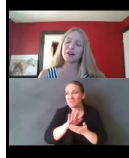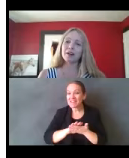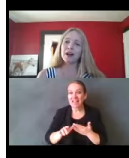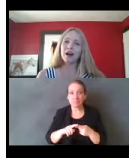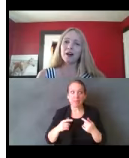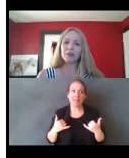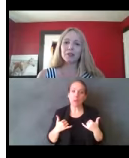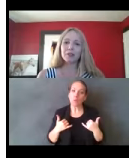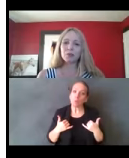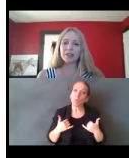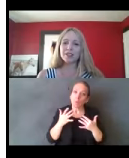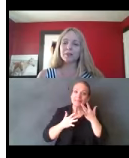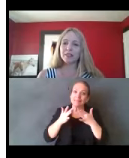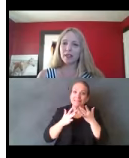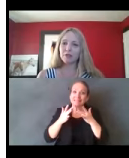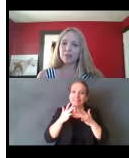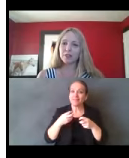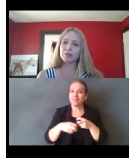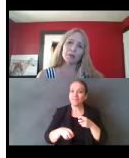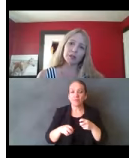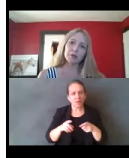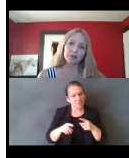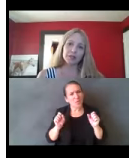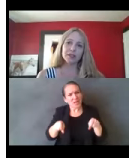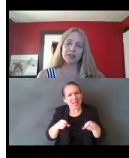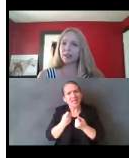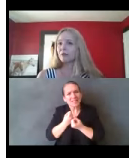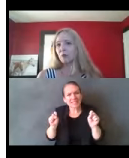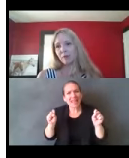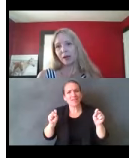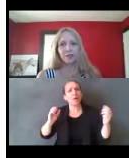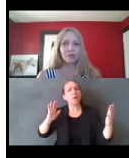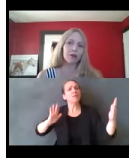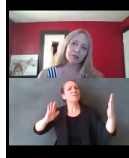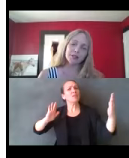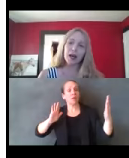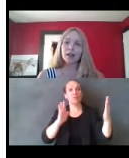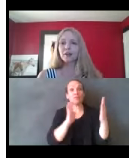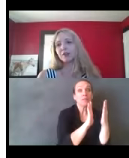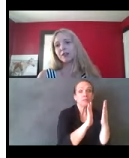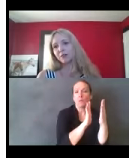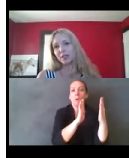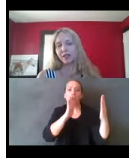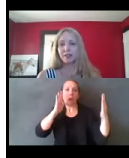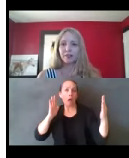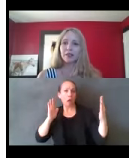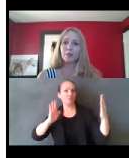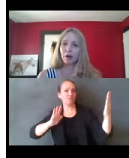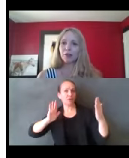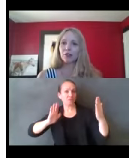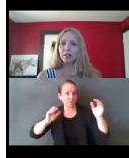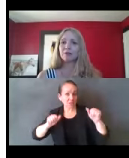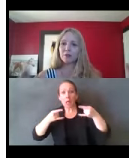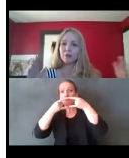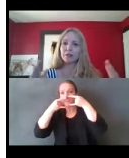right now. But there's ways to be safe and to do some in-person things. Again, if you wear masks or outside or, standing